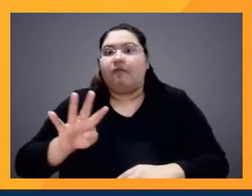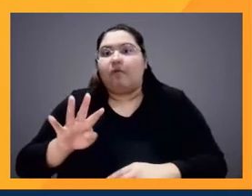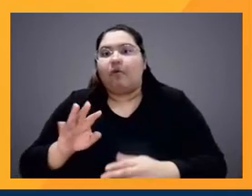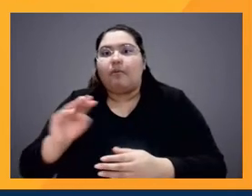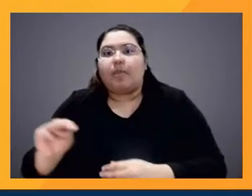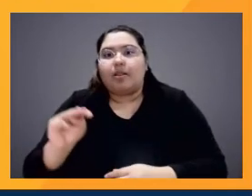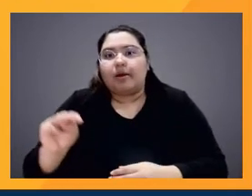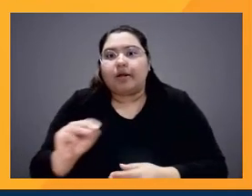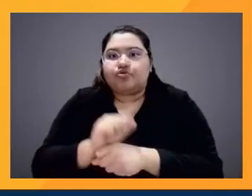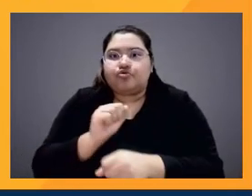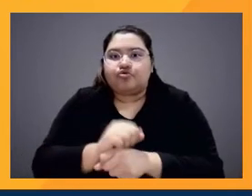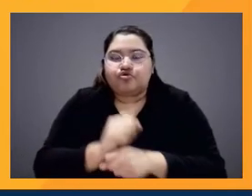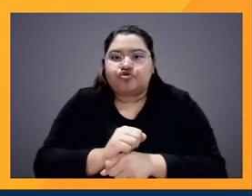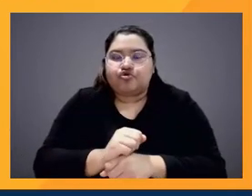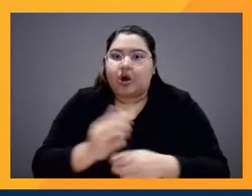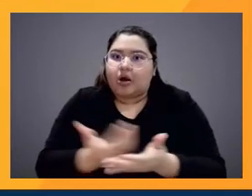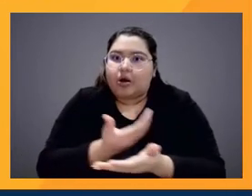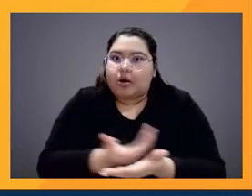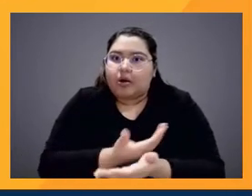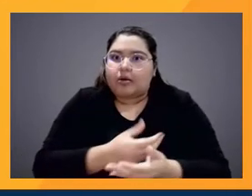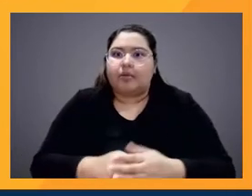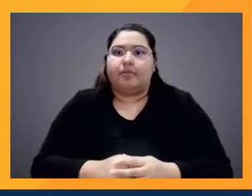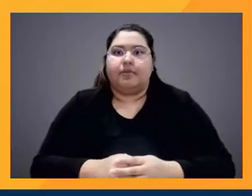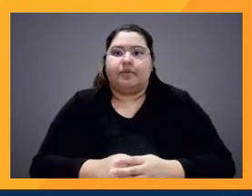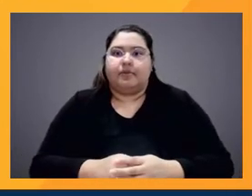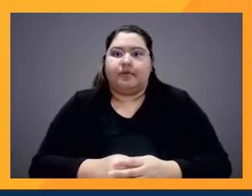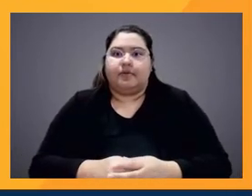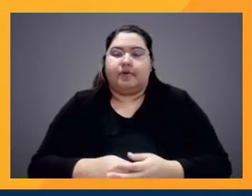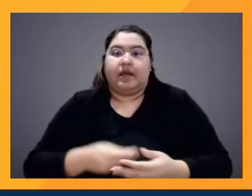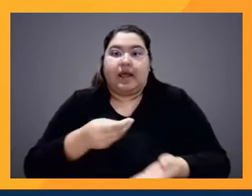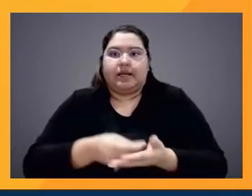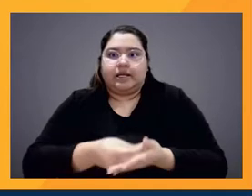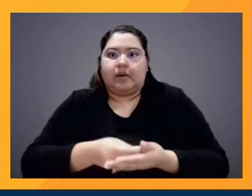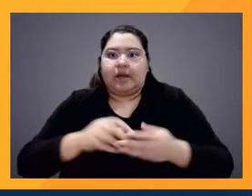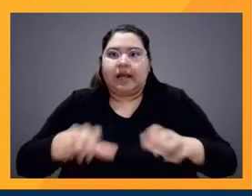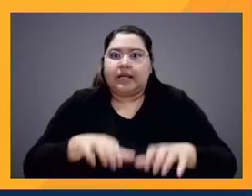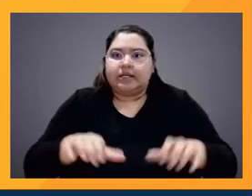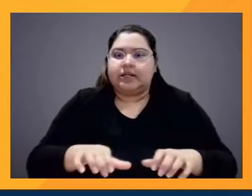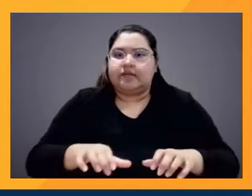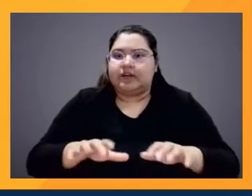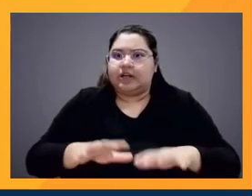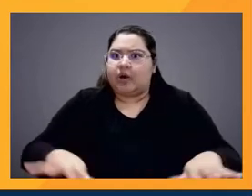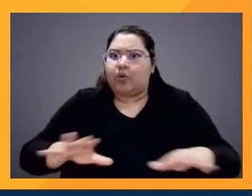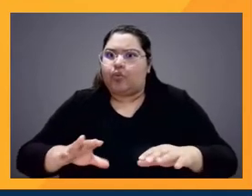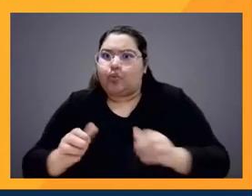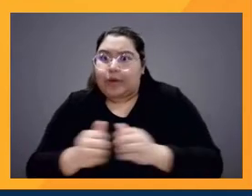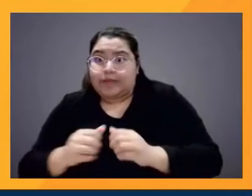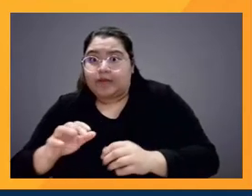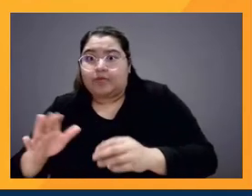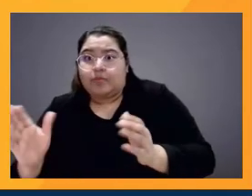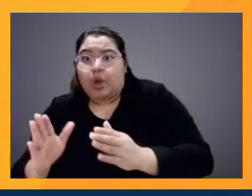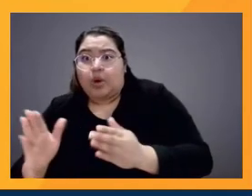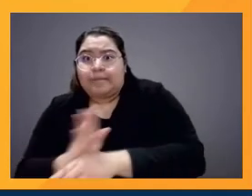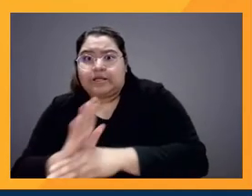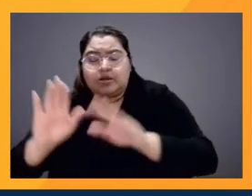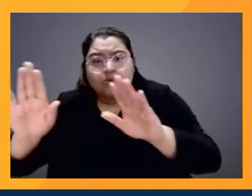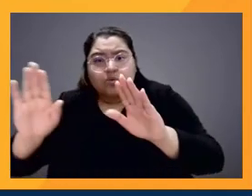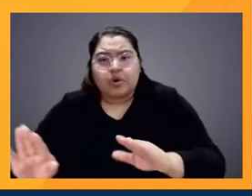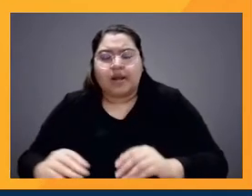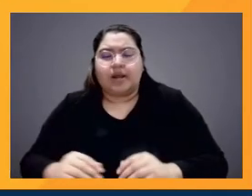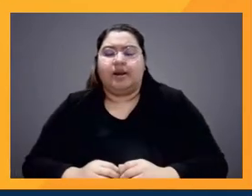of them are still struggling in this economy, and there have been disproportionate impacts we've seen during the pandemic, and really